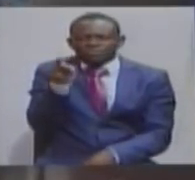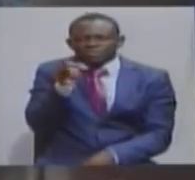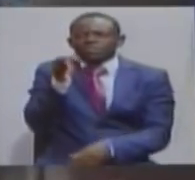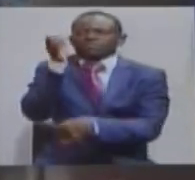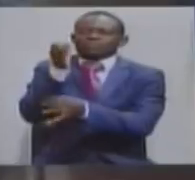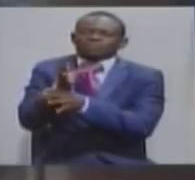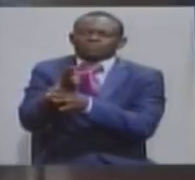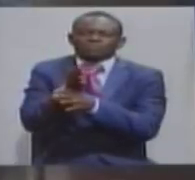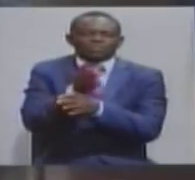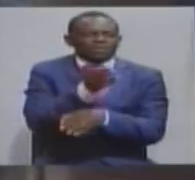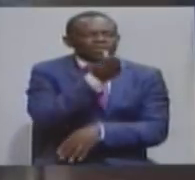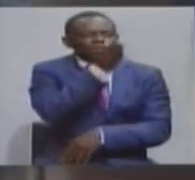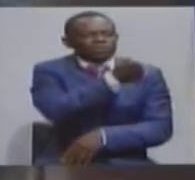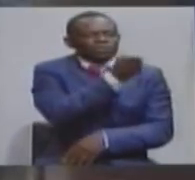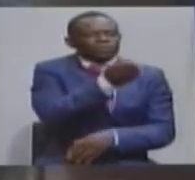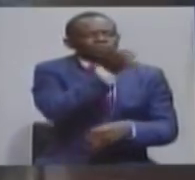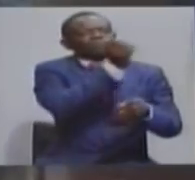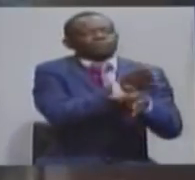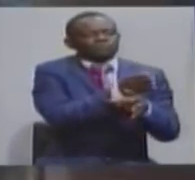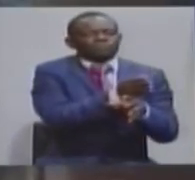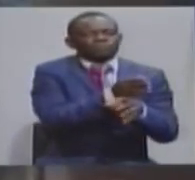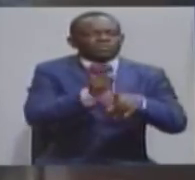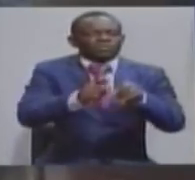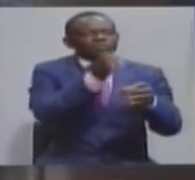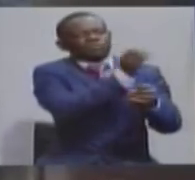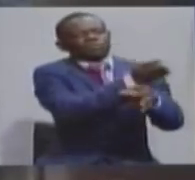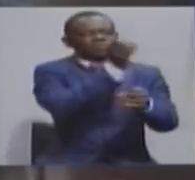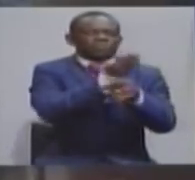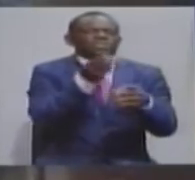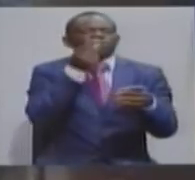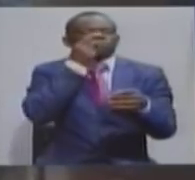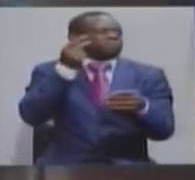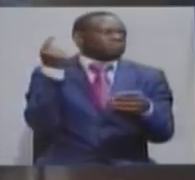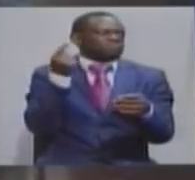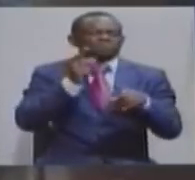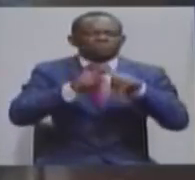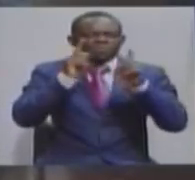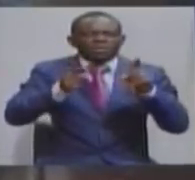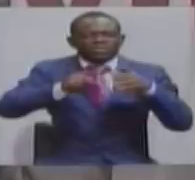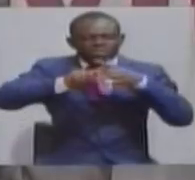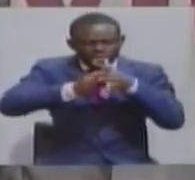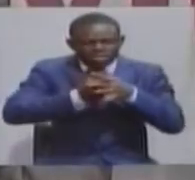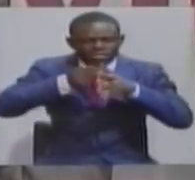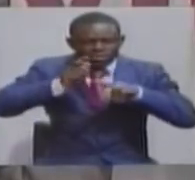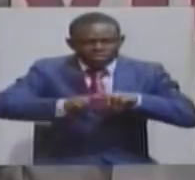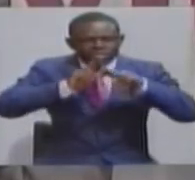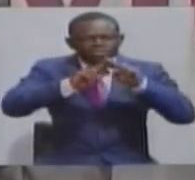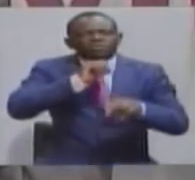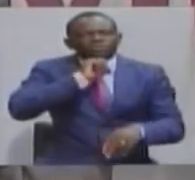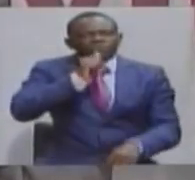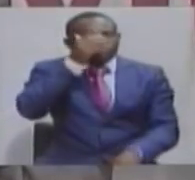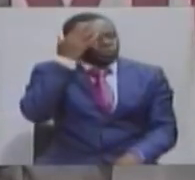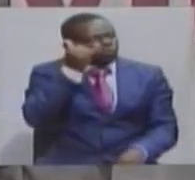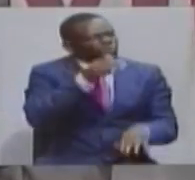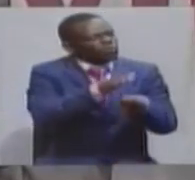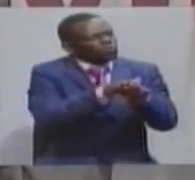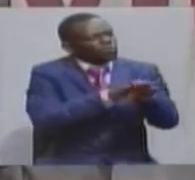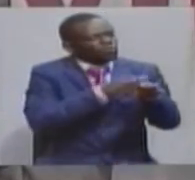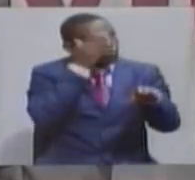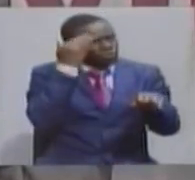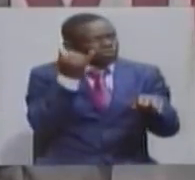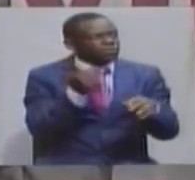announcing from their corner that they're ready to dialogue. But why is the process not? Why has it been so slow? Let me remind the viewers and the